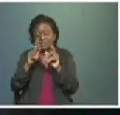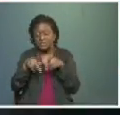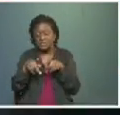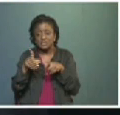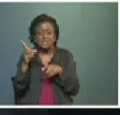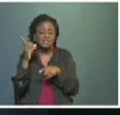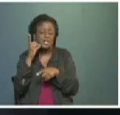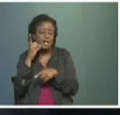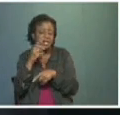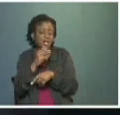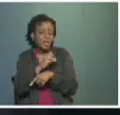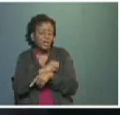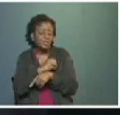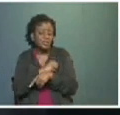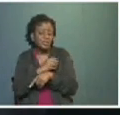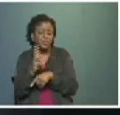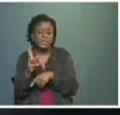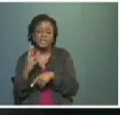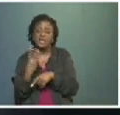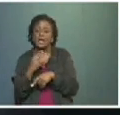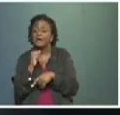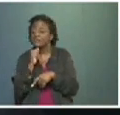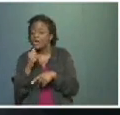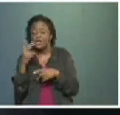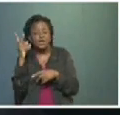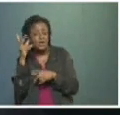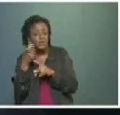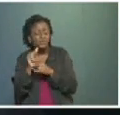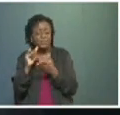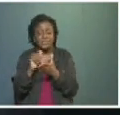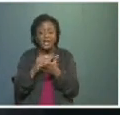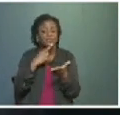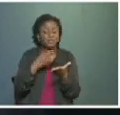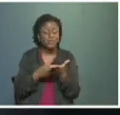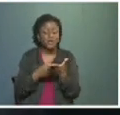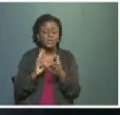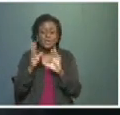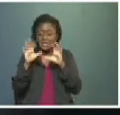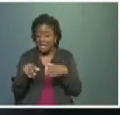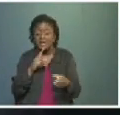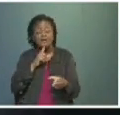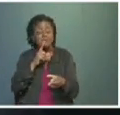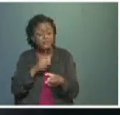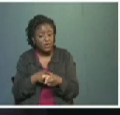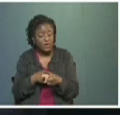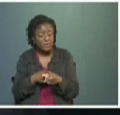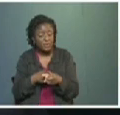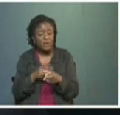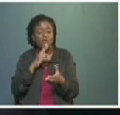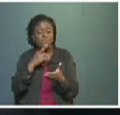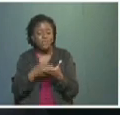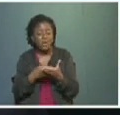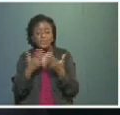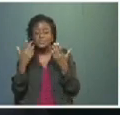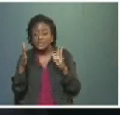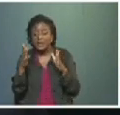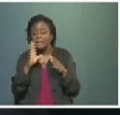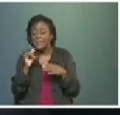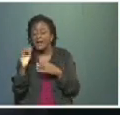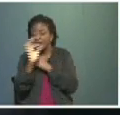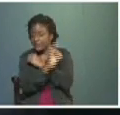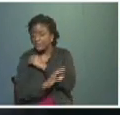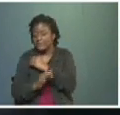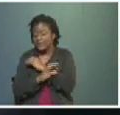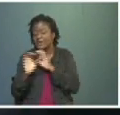We've not heard from that report. We can confirm today that a report was done by a foreign company. The name of that